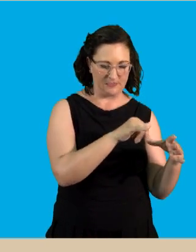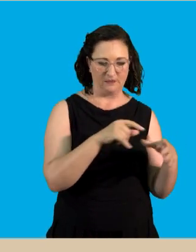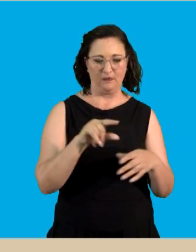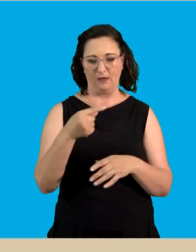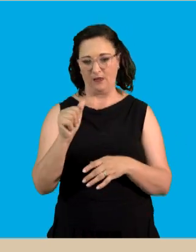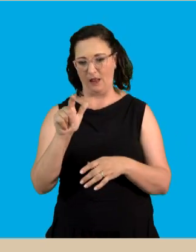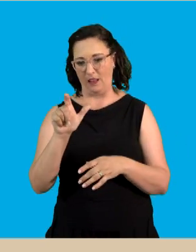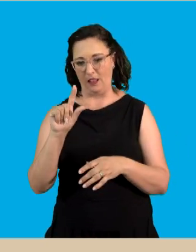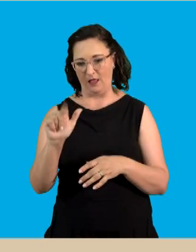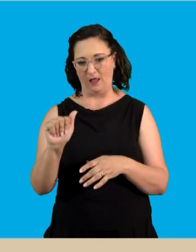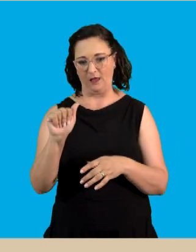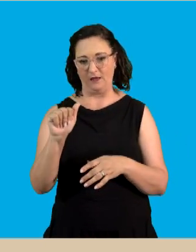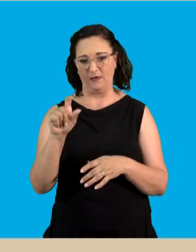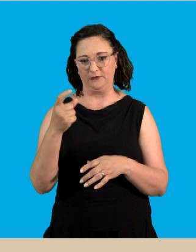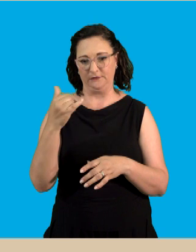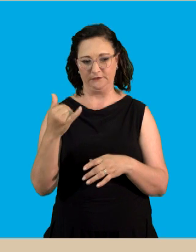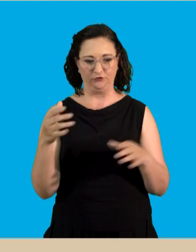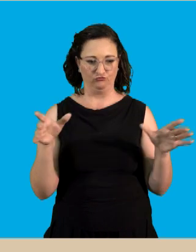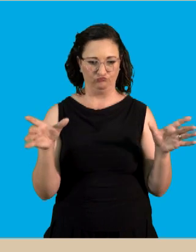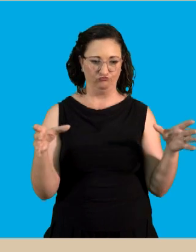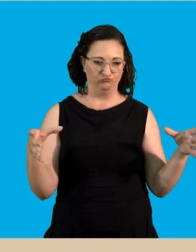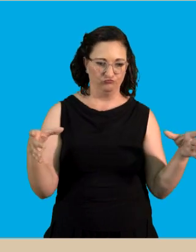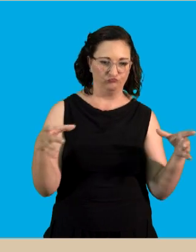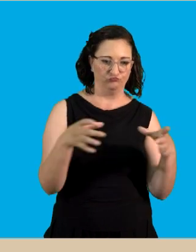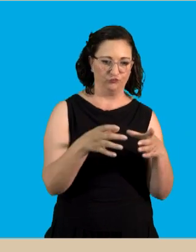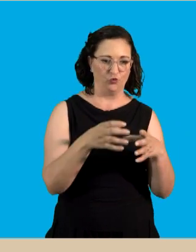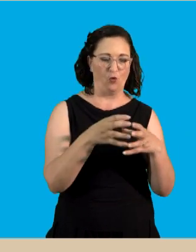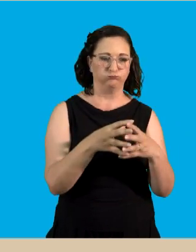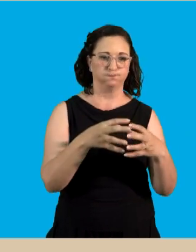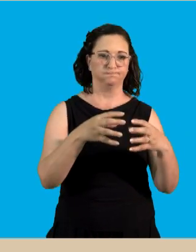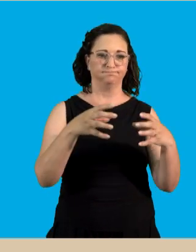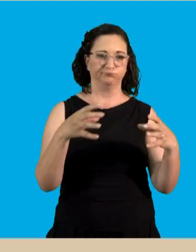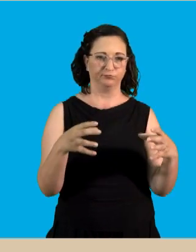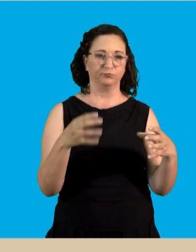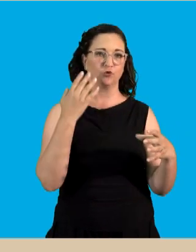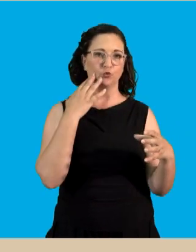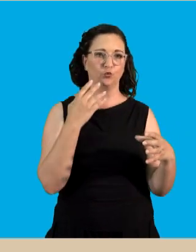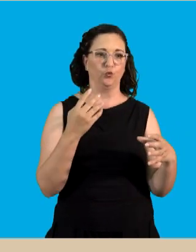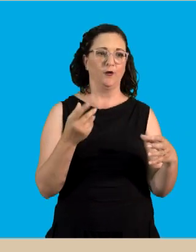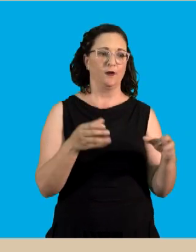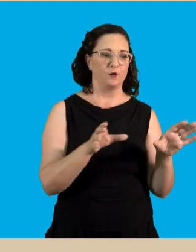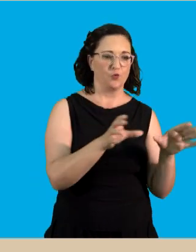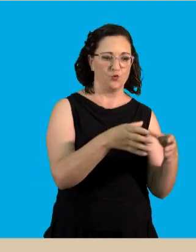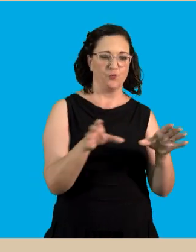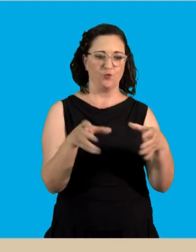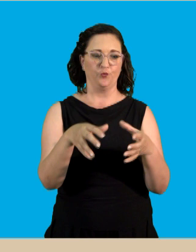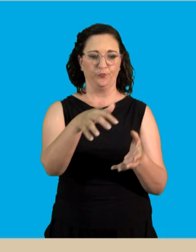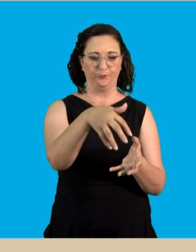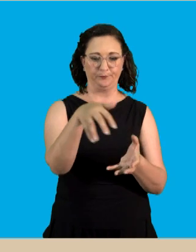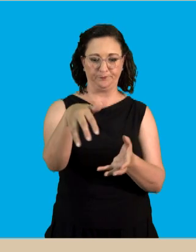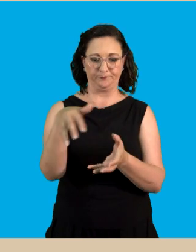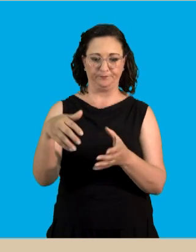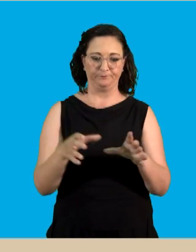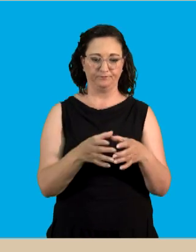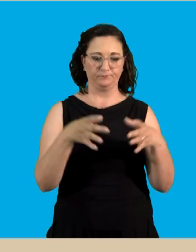smaller galaxies merge with the other smaller galaxies to form larger galaxies, and when larger galaxies are